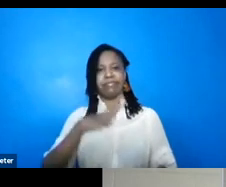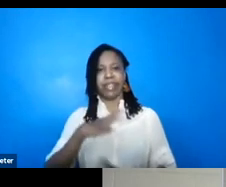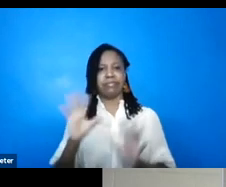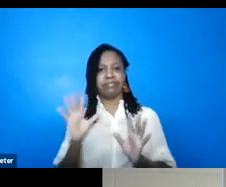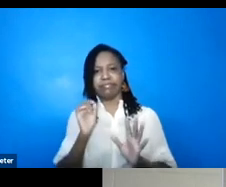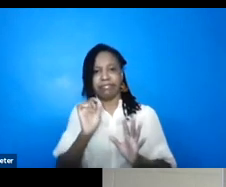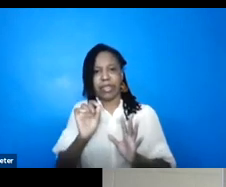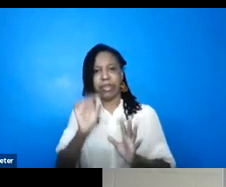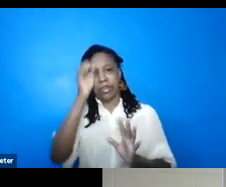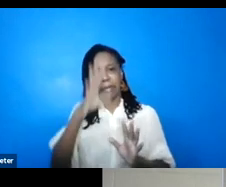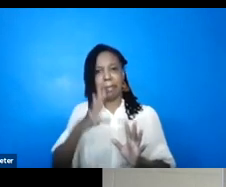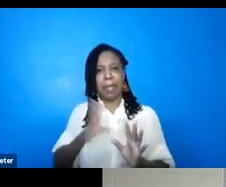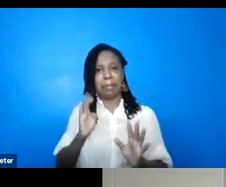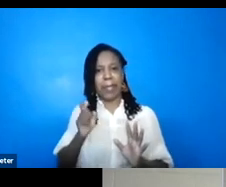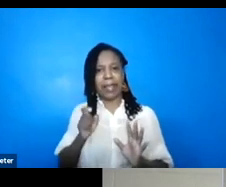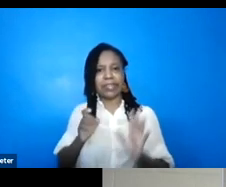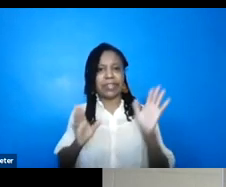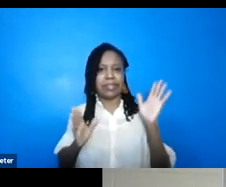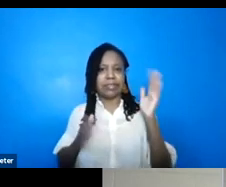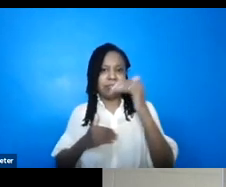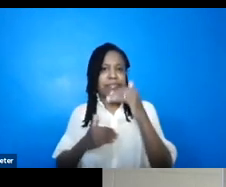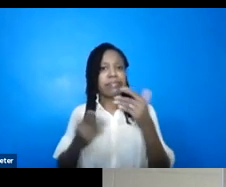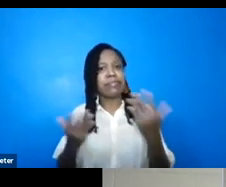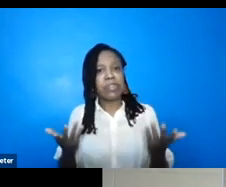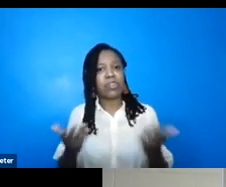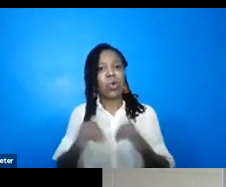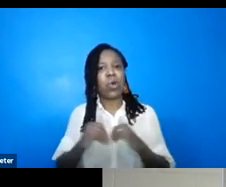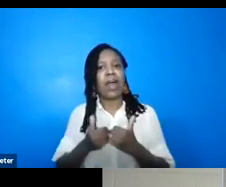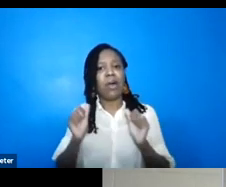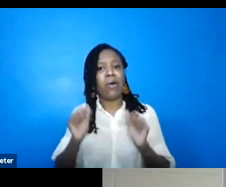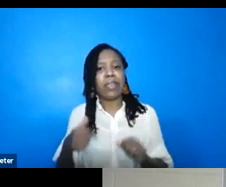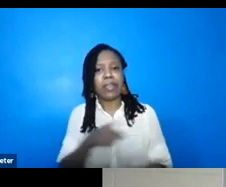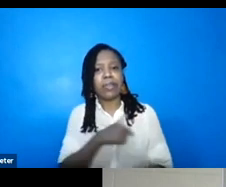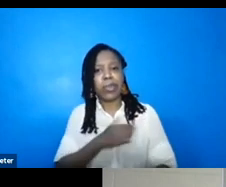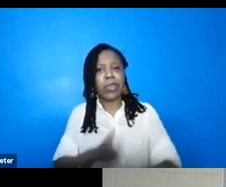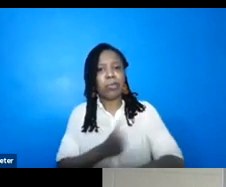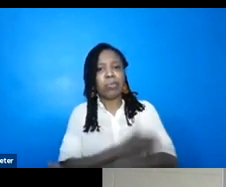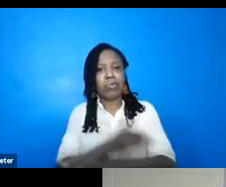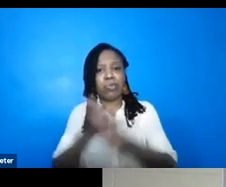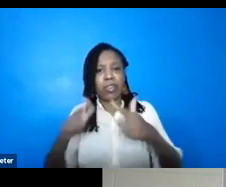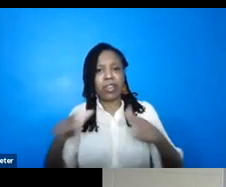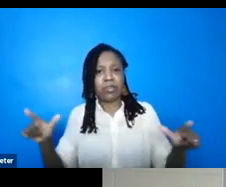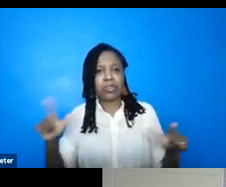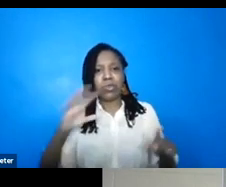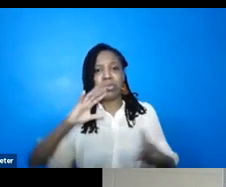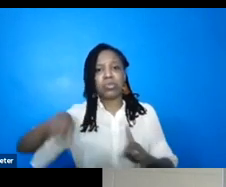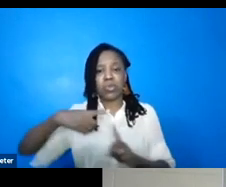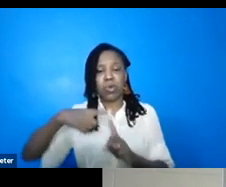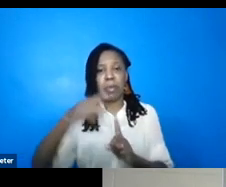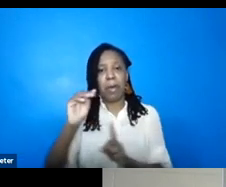call to think, how can we improve the way we talk about man box masculinity